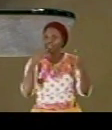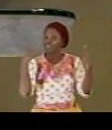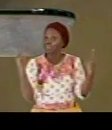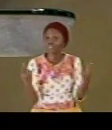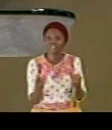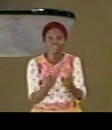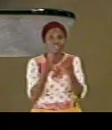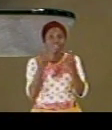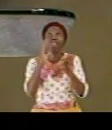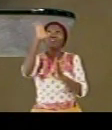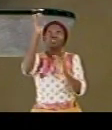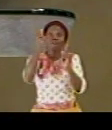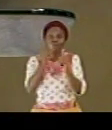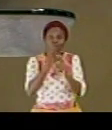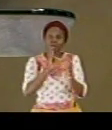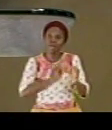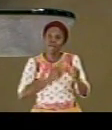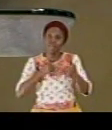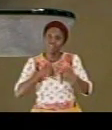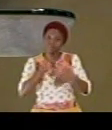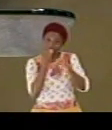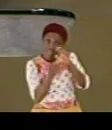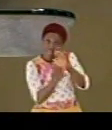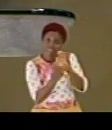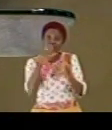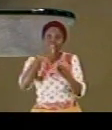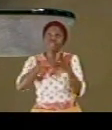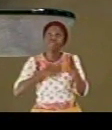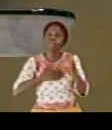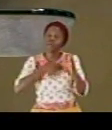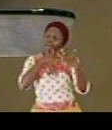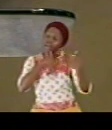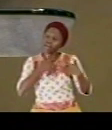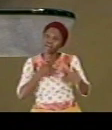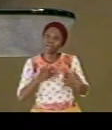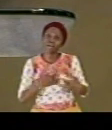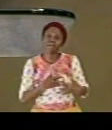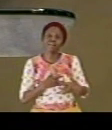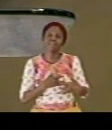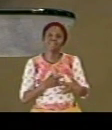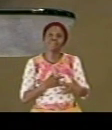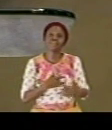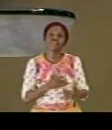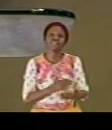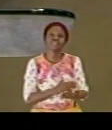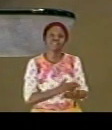might not sin. Thy word have I hid in my heart.